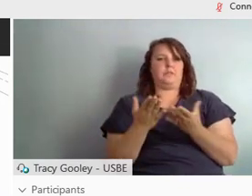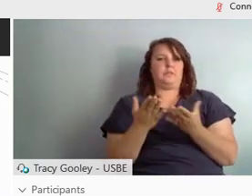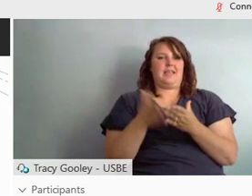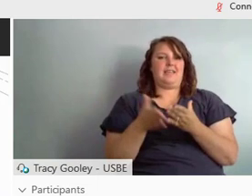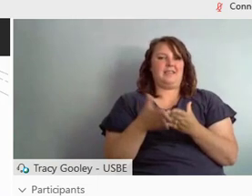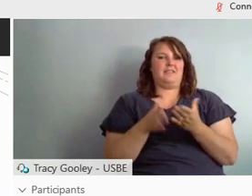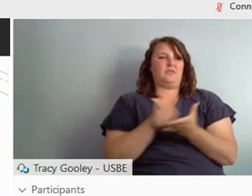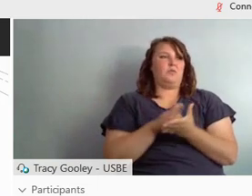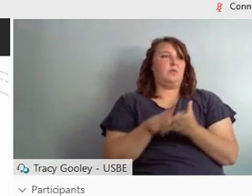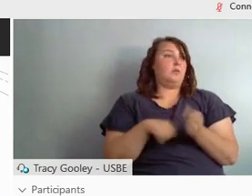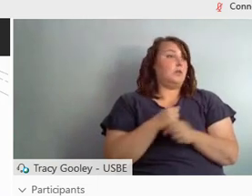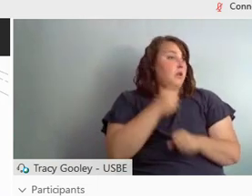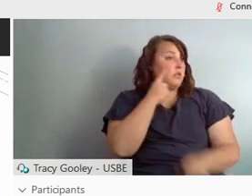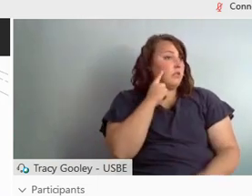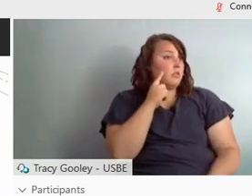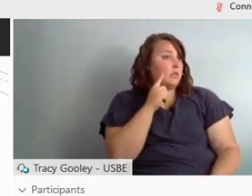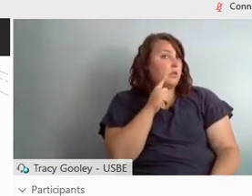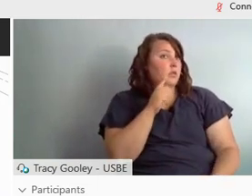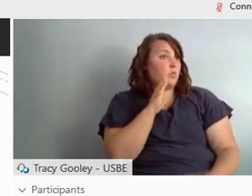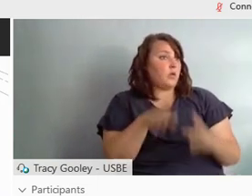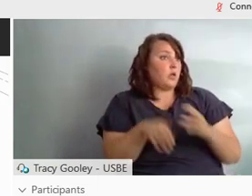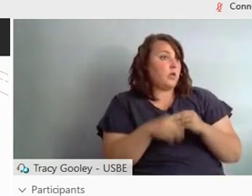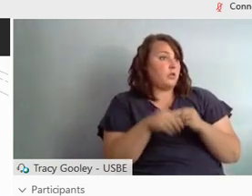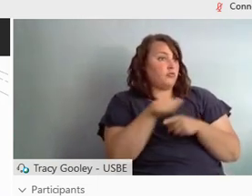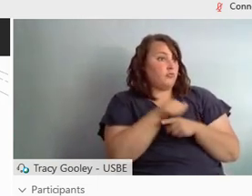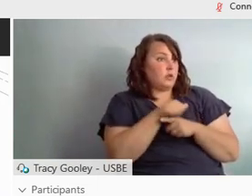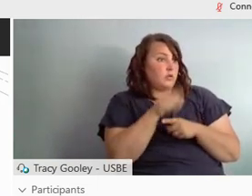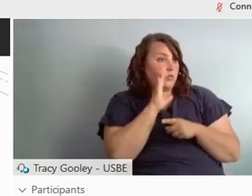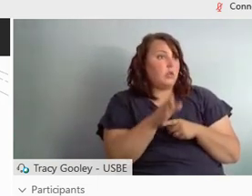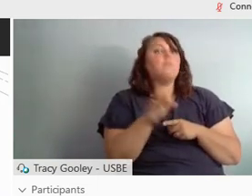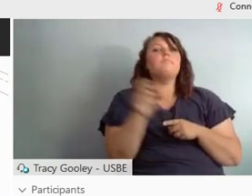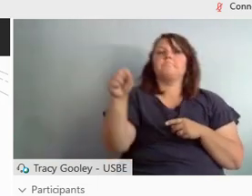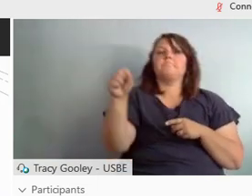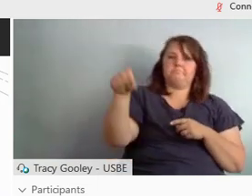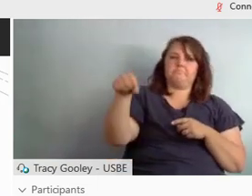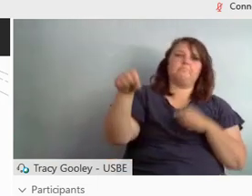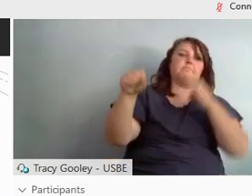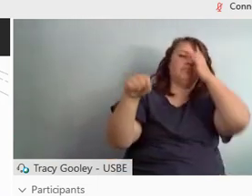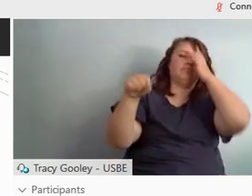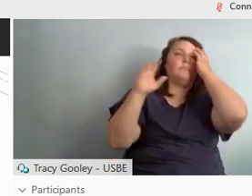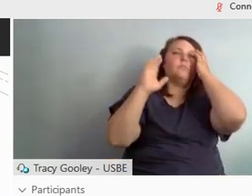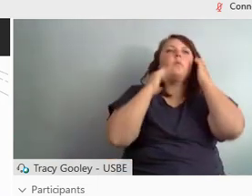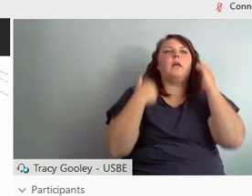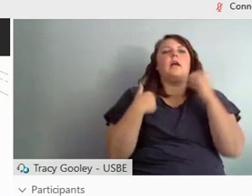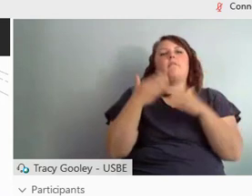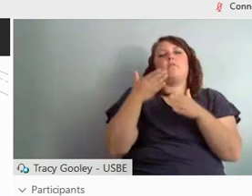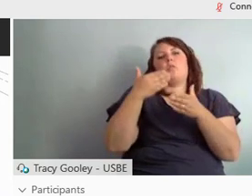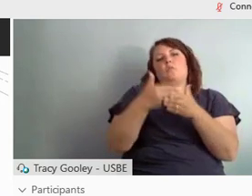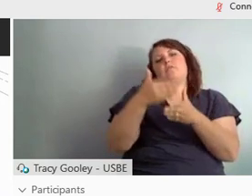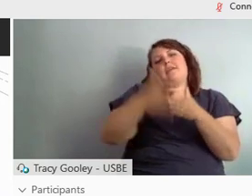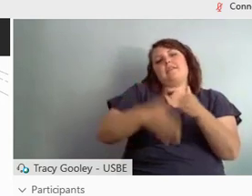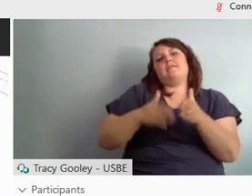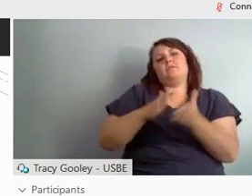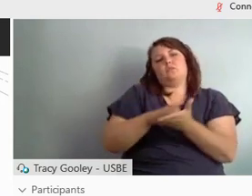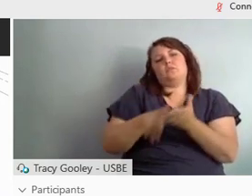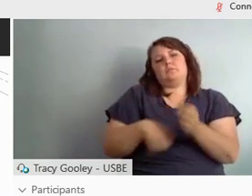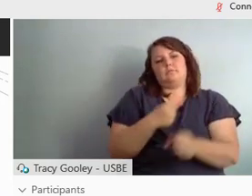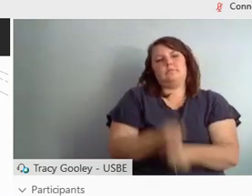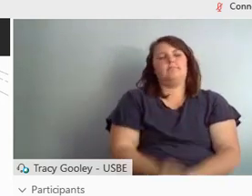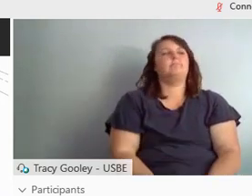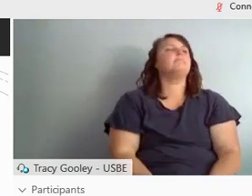at the end of the school year. And I do believe that additional training will be provided on that closer to the end of the school